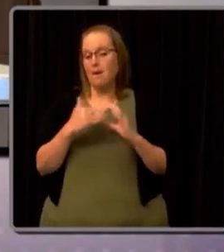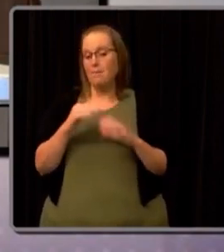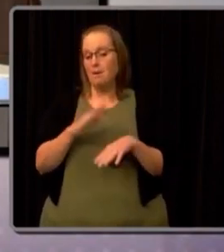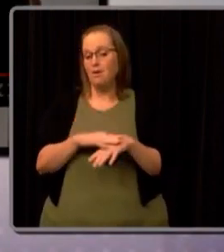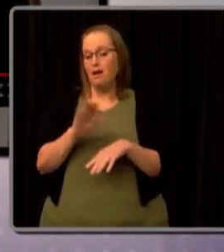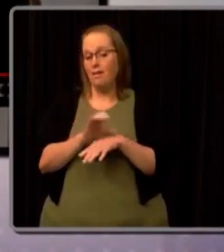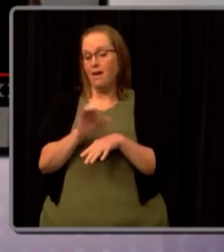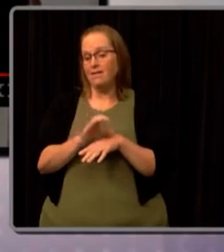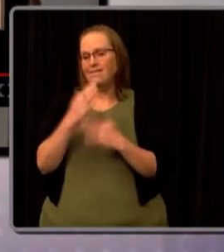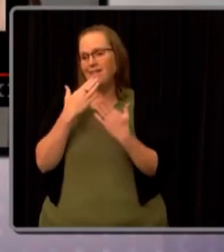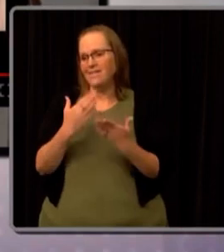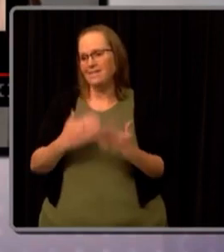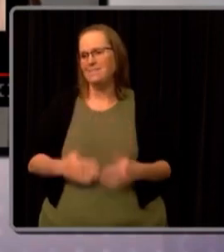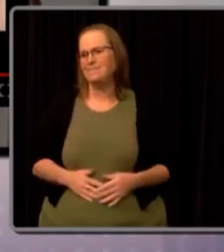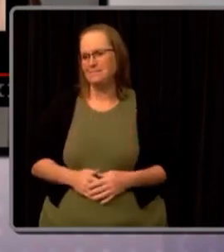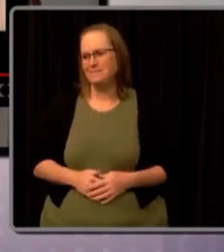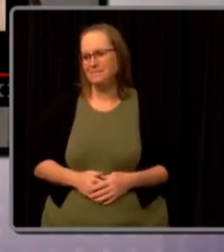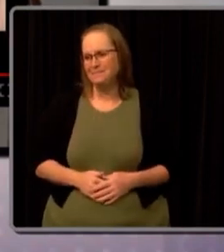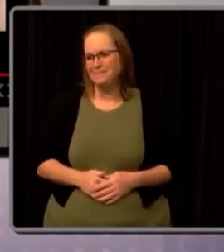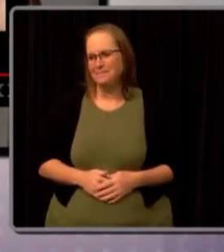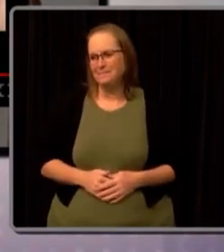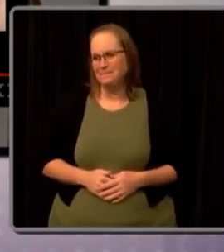Thanks.